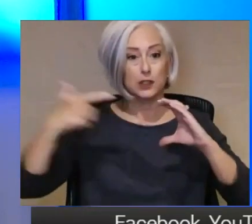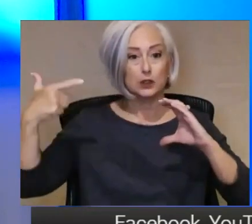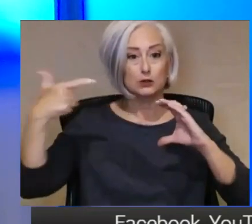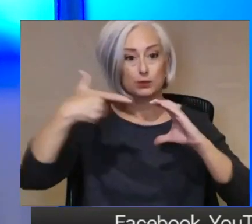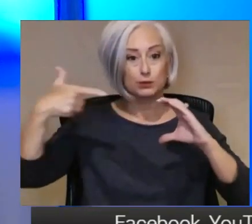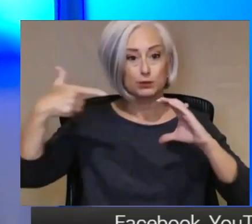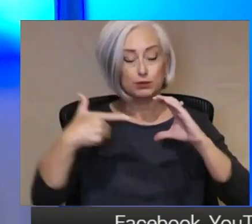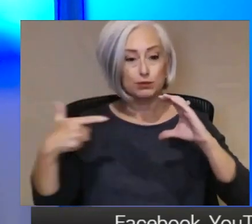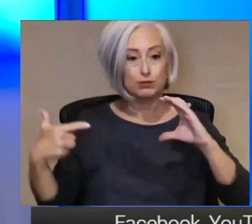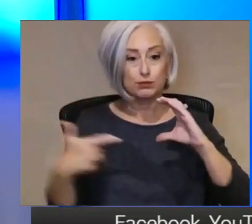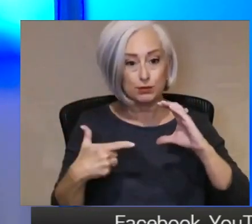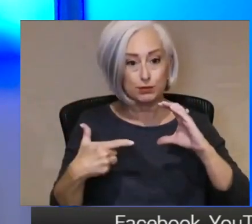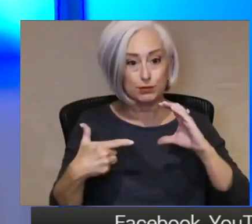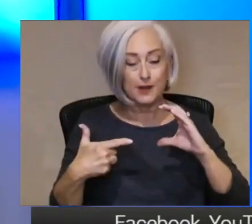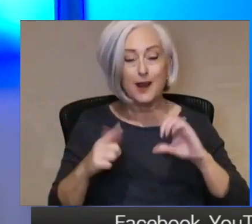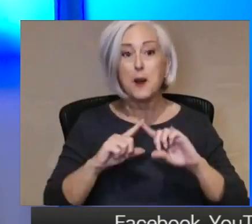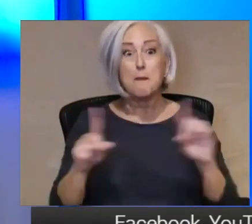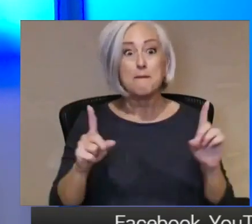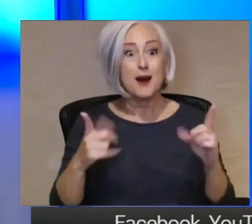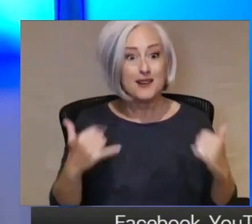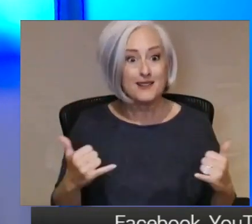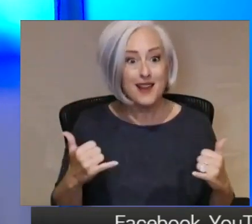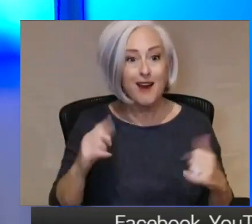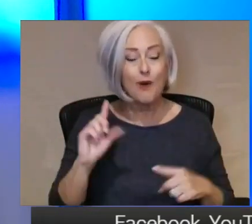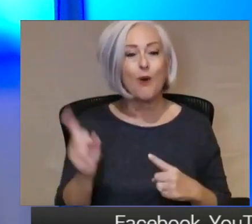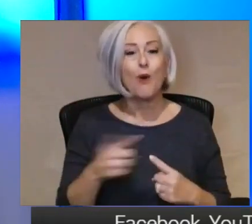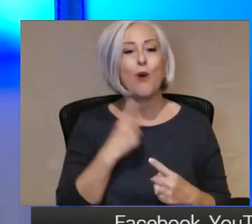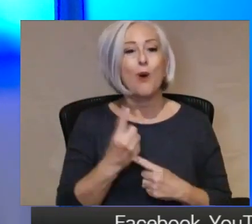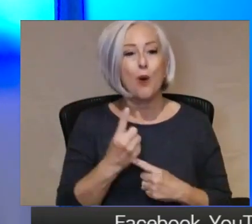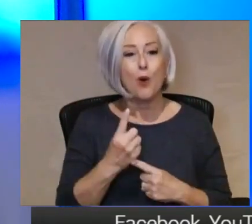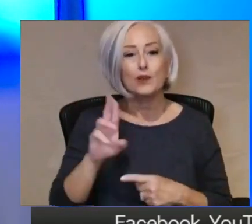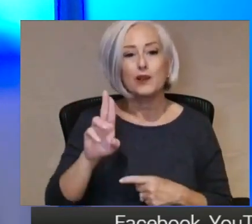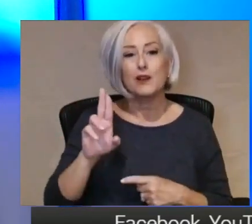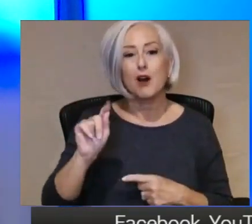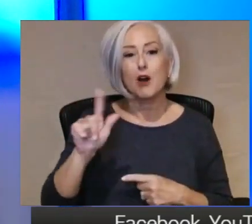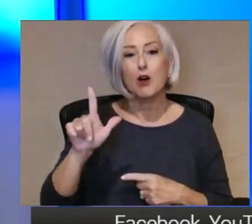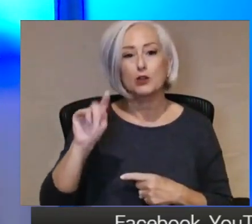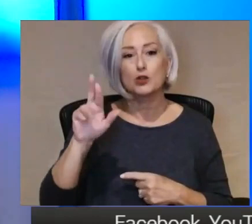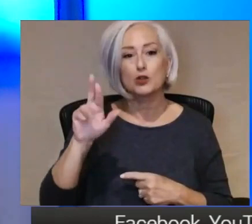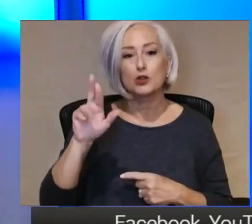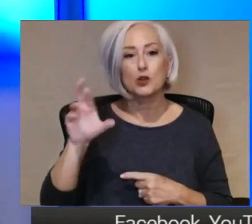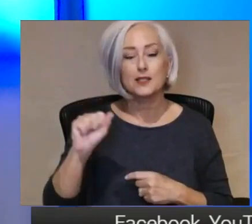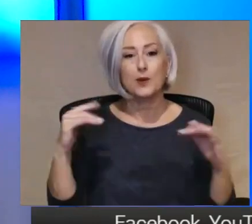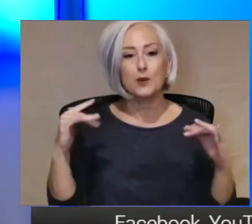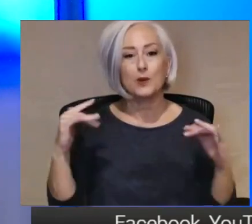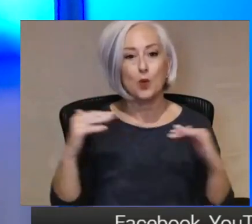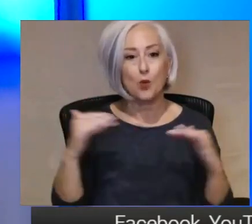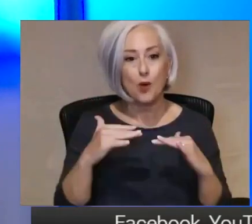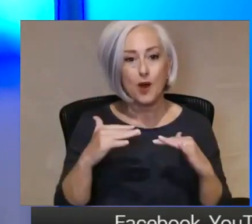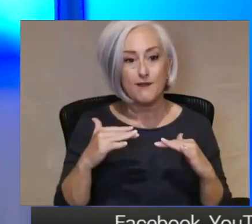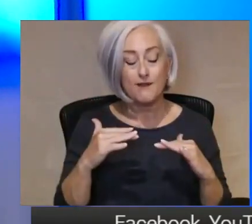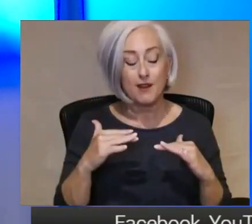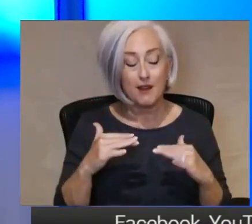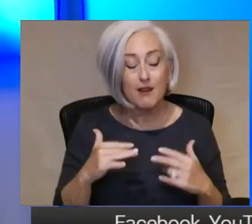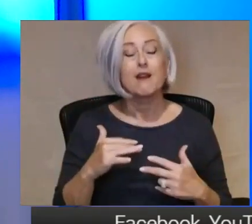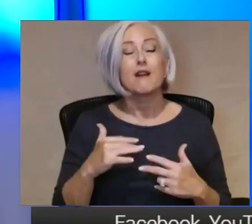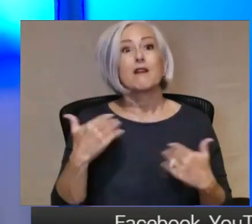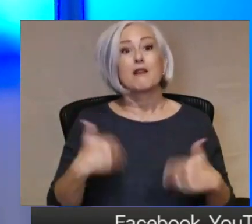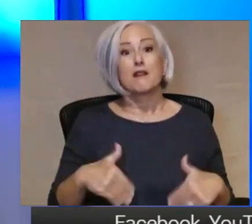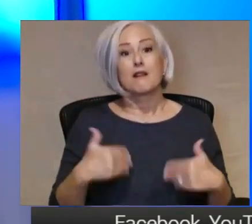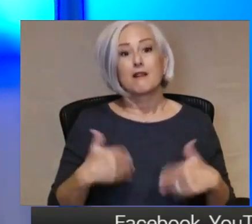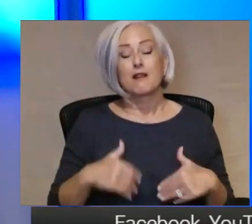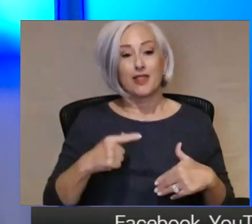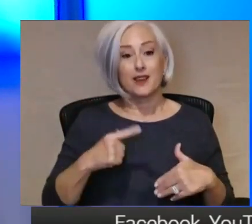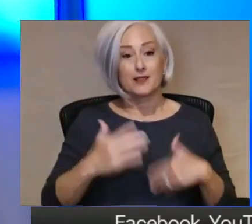The before and after with these three patients we're going to share with you is a wow. Bob Hallinan has our